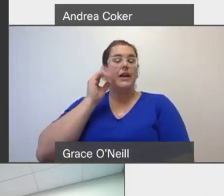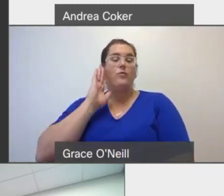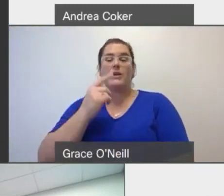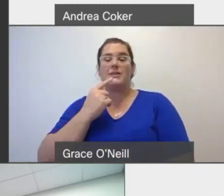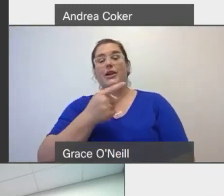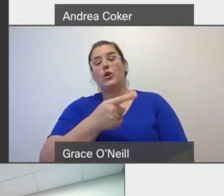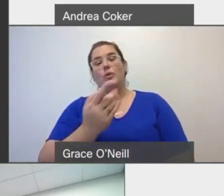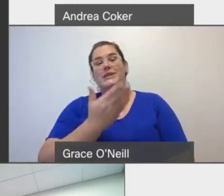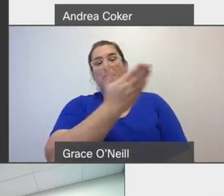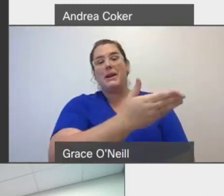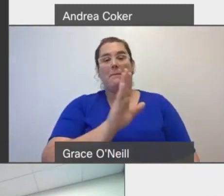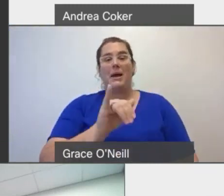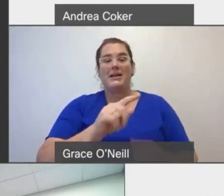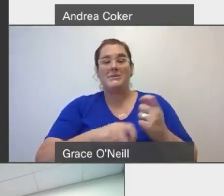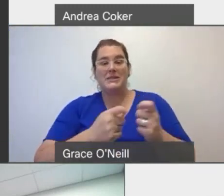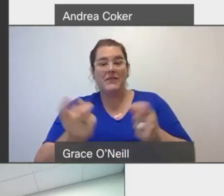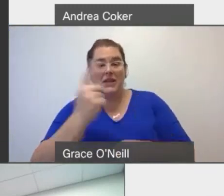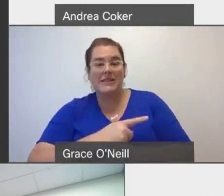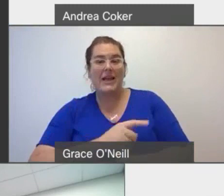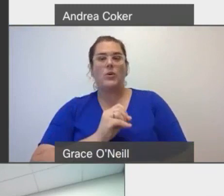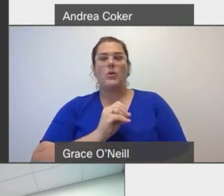got to submit another one year from this date.